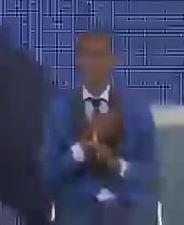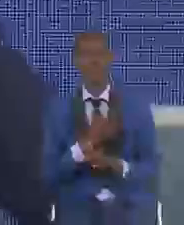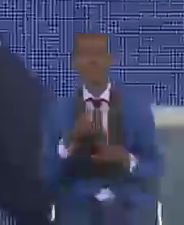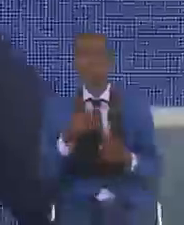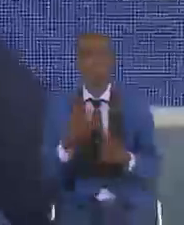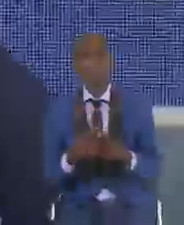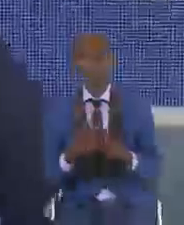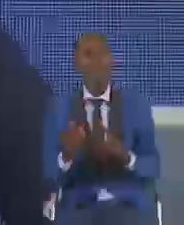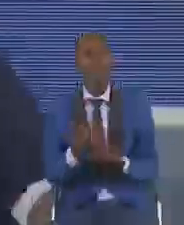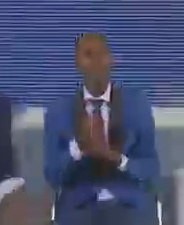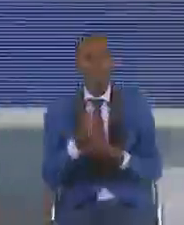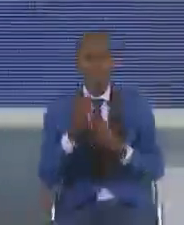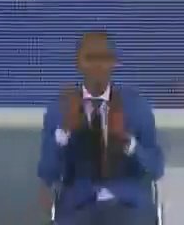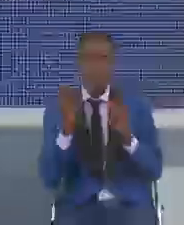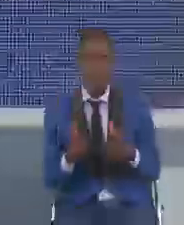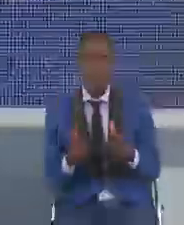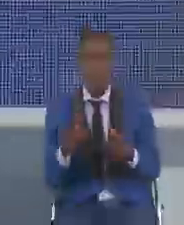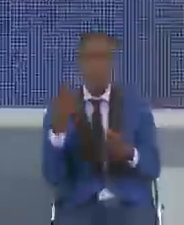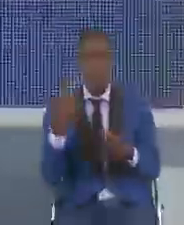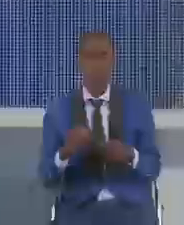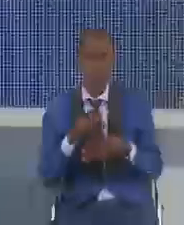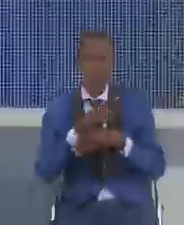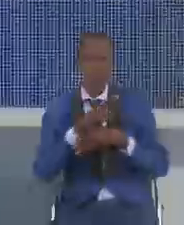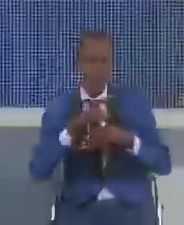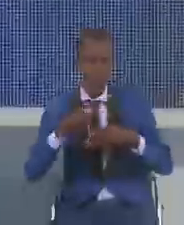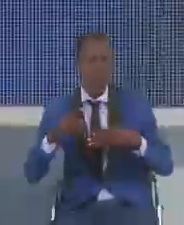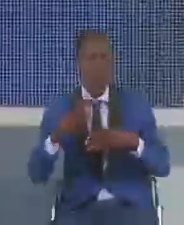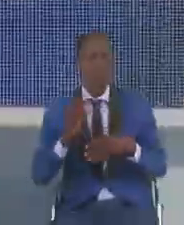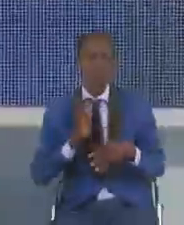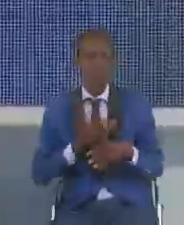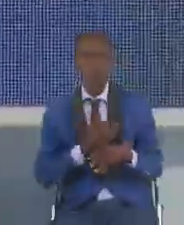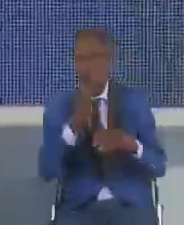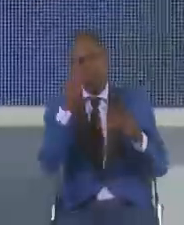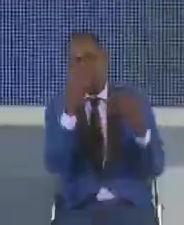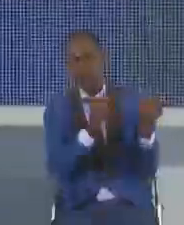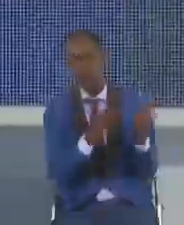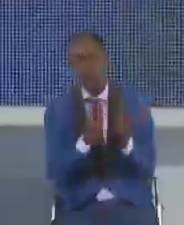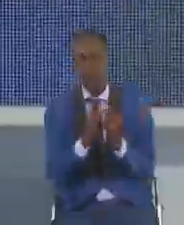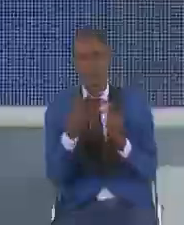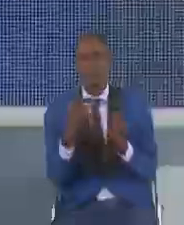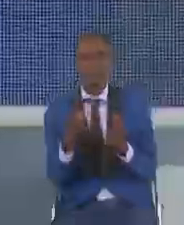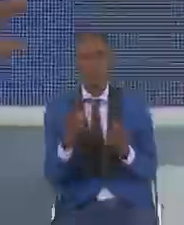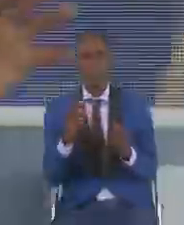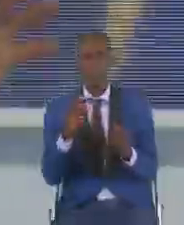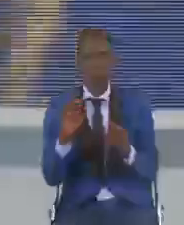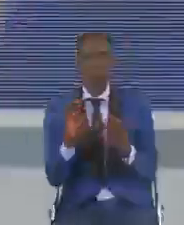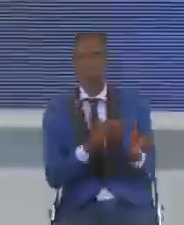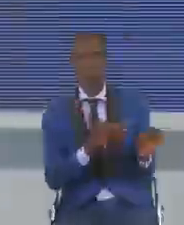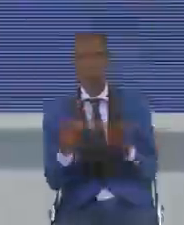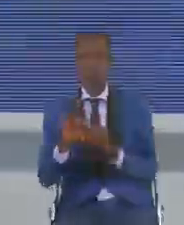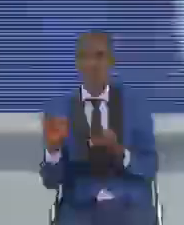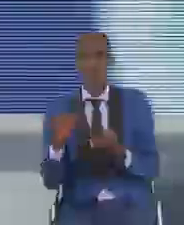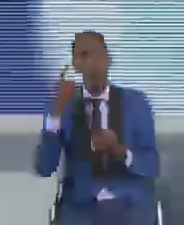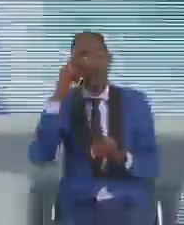hold fast the profession of our faith without wavering, for he is faithful